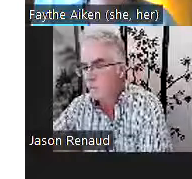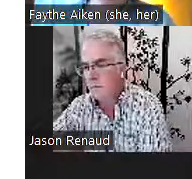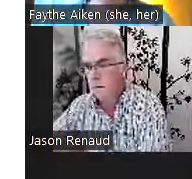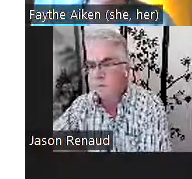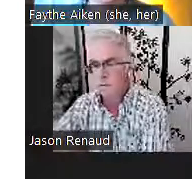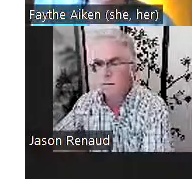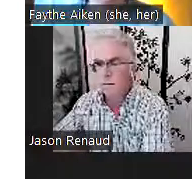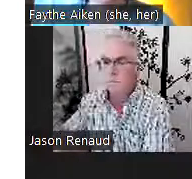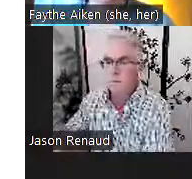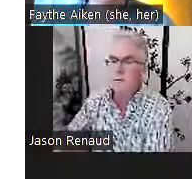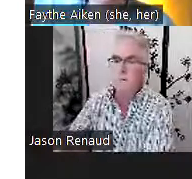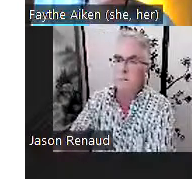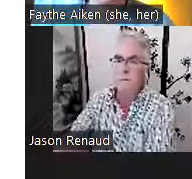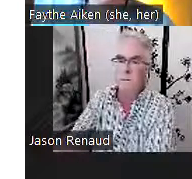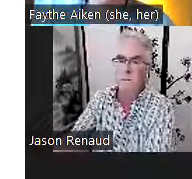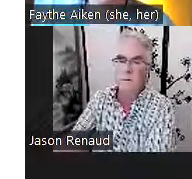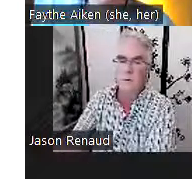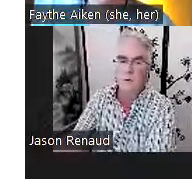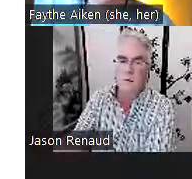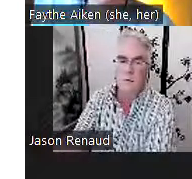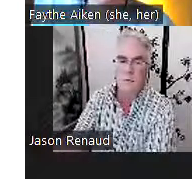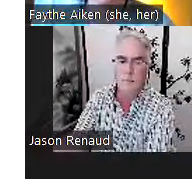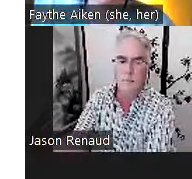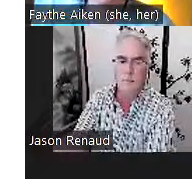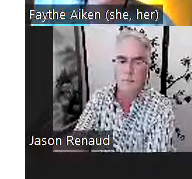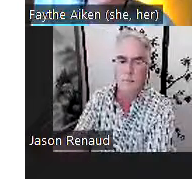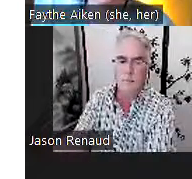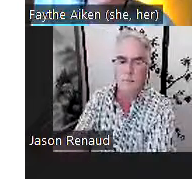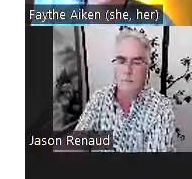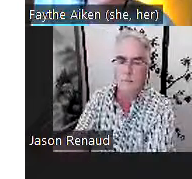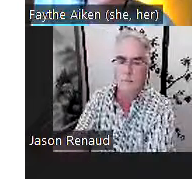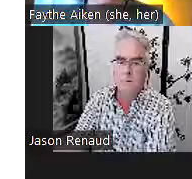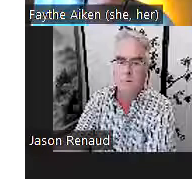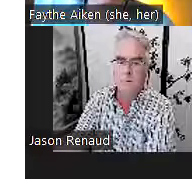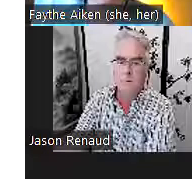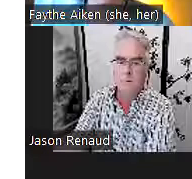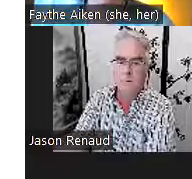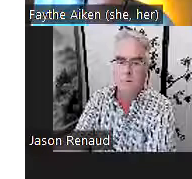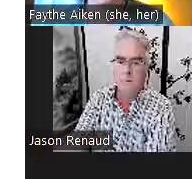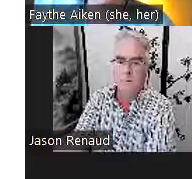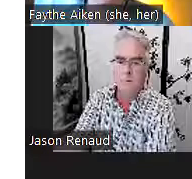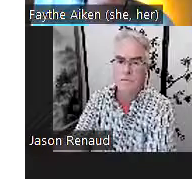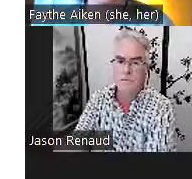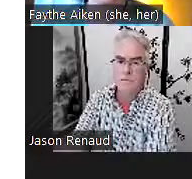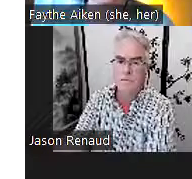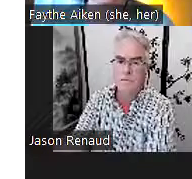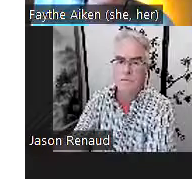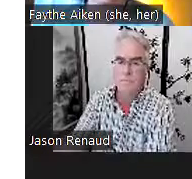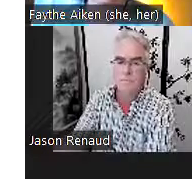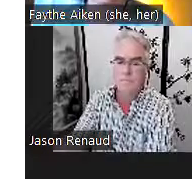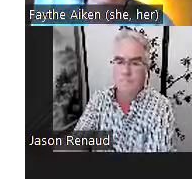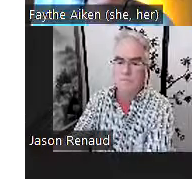subcommittees, that those proposals should be circulated to everybody ahead of time so that we know there's no conflict or